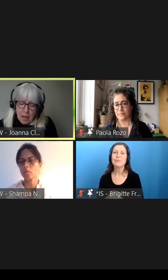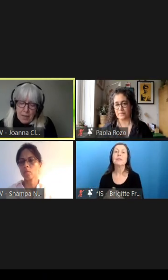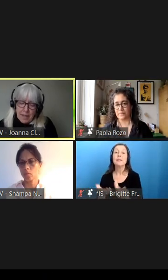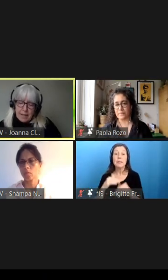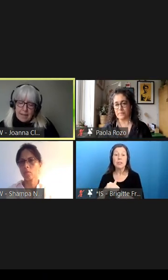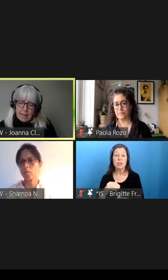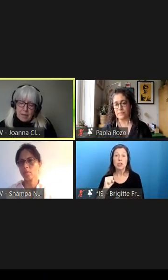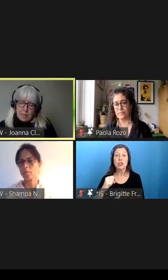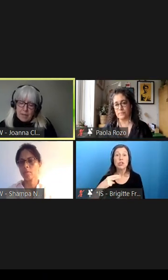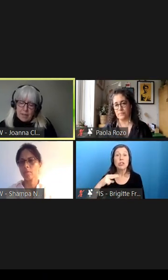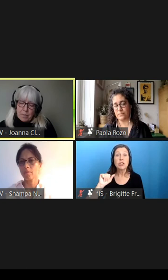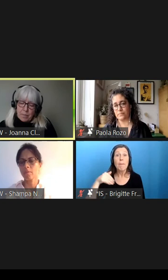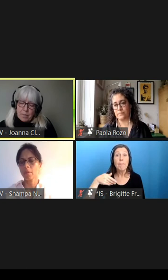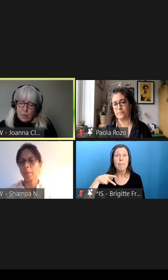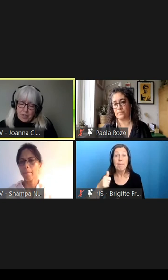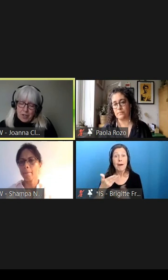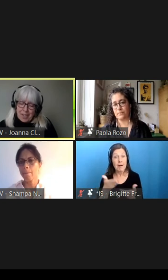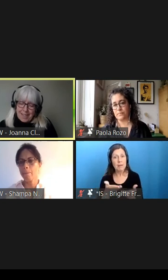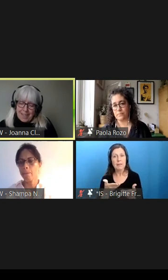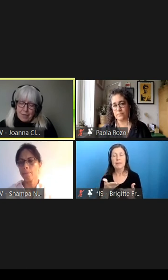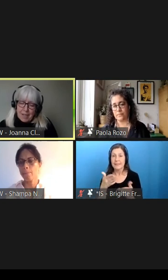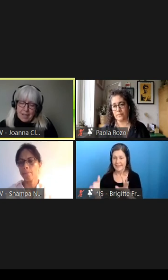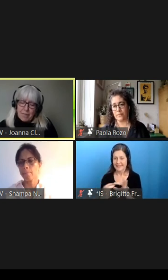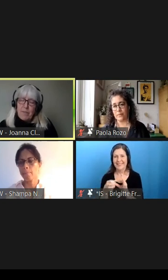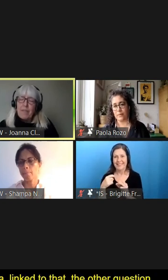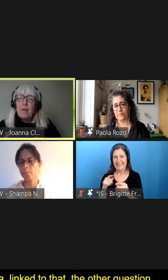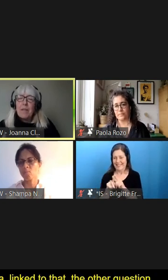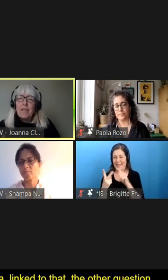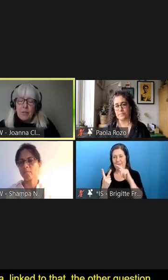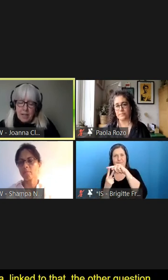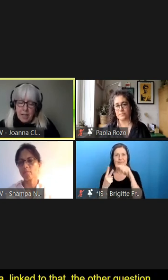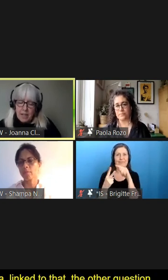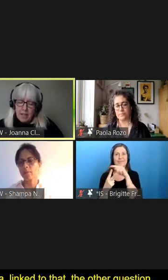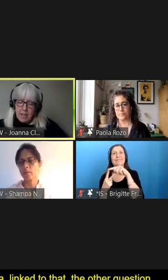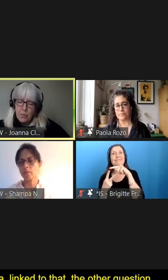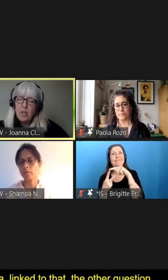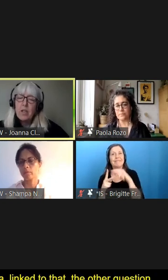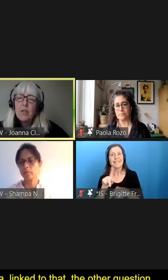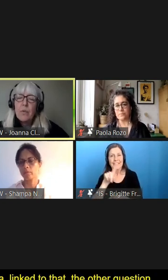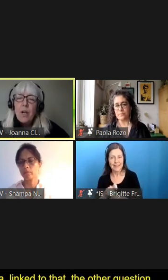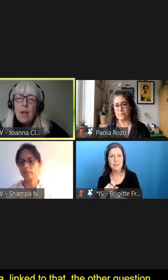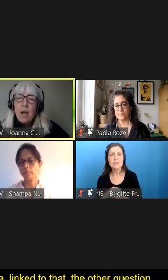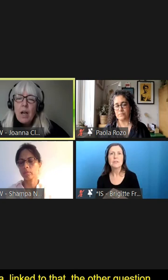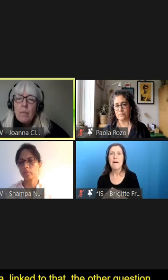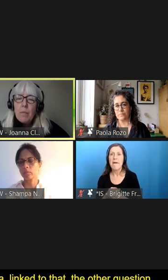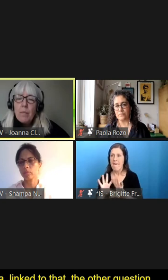Shampa, linked to that, the other question that I raised, if families are reluctant to work